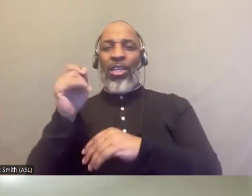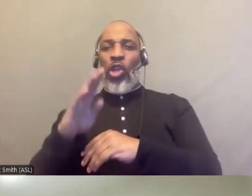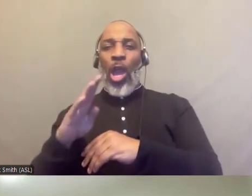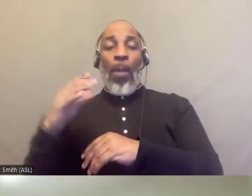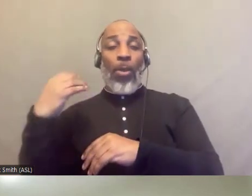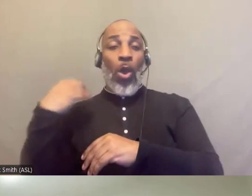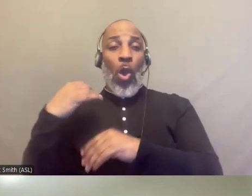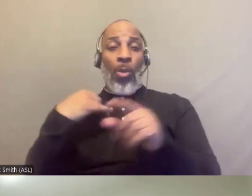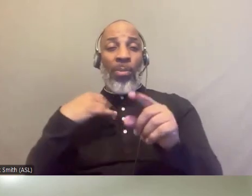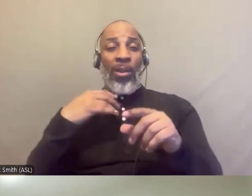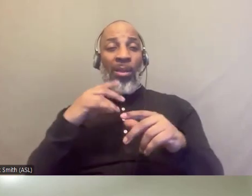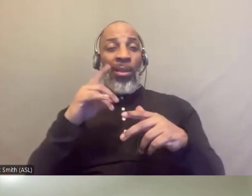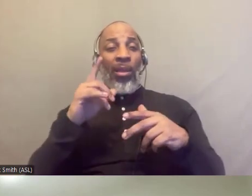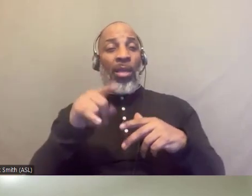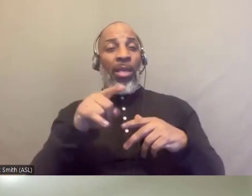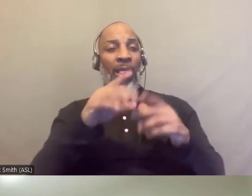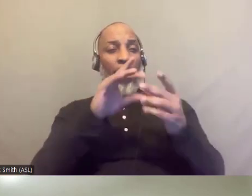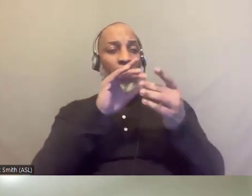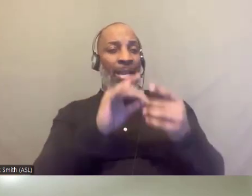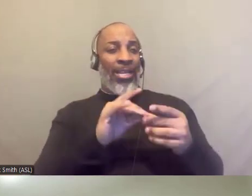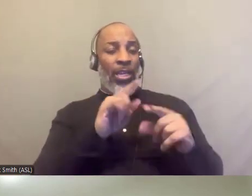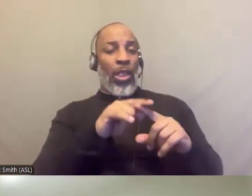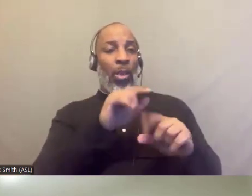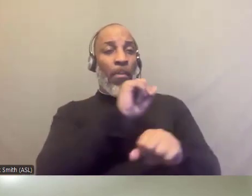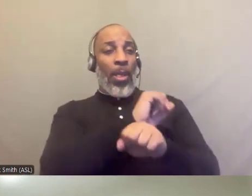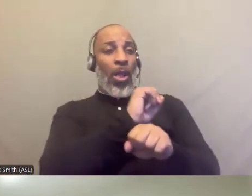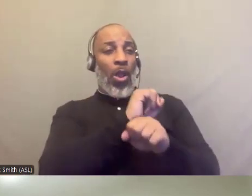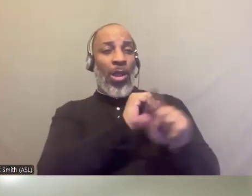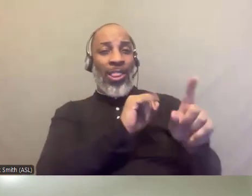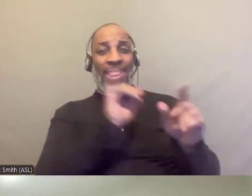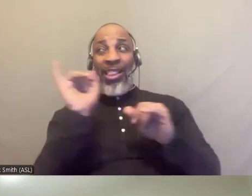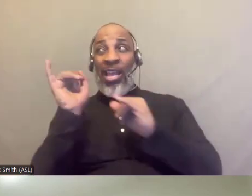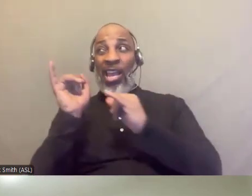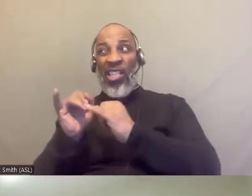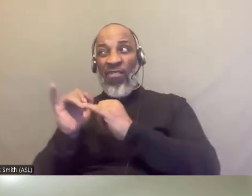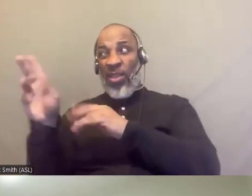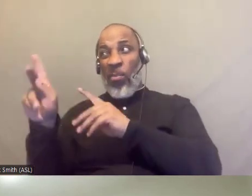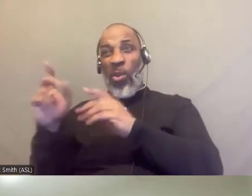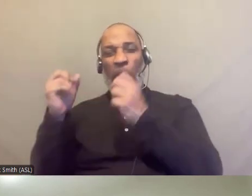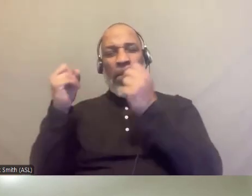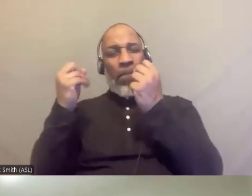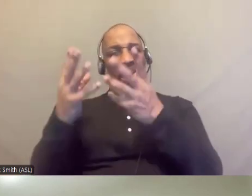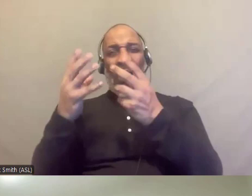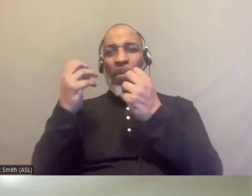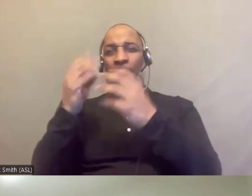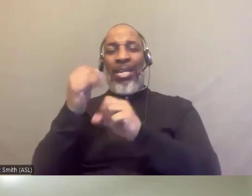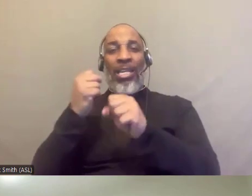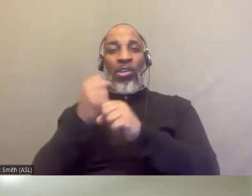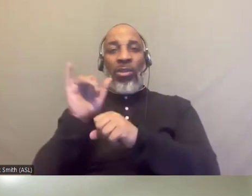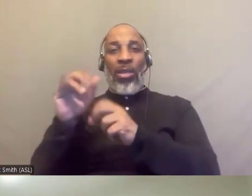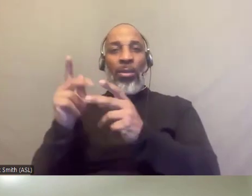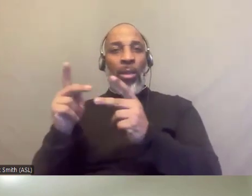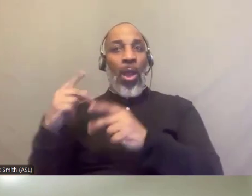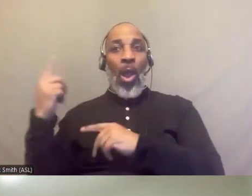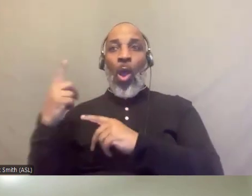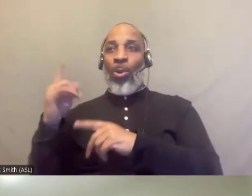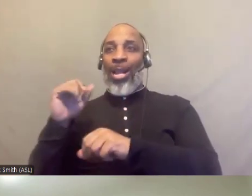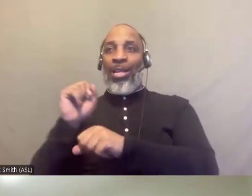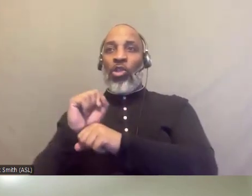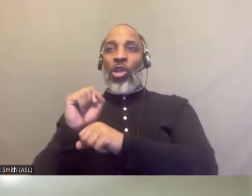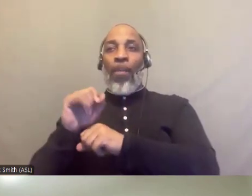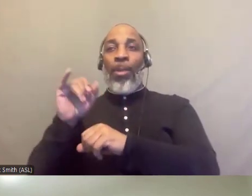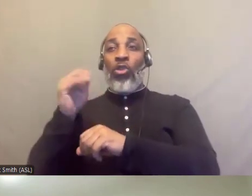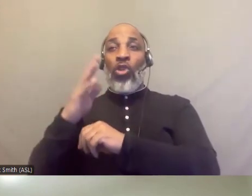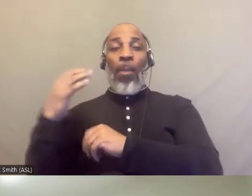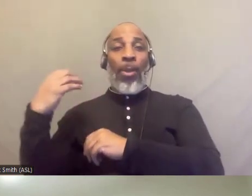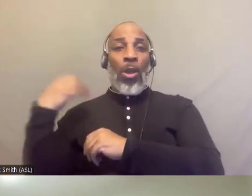party. But it's also worth mentioning the individual had worked for many, many years in that position. He always had a job coach, and it looked like he pretty